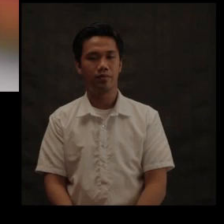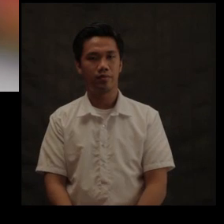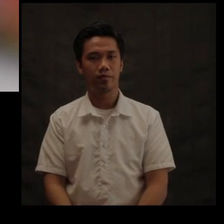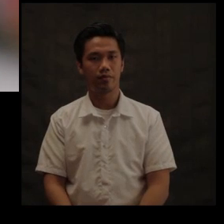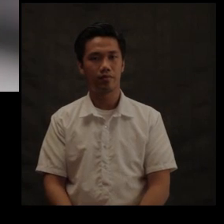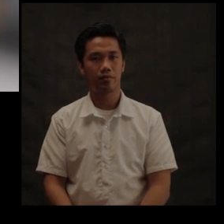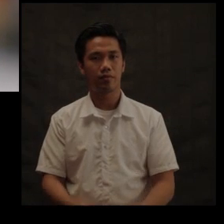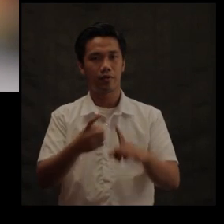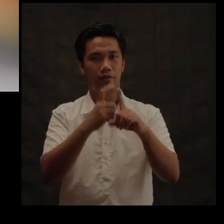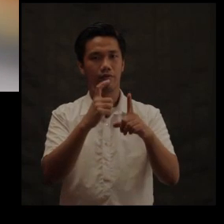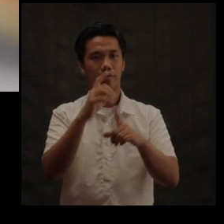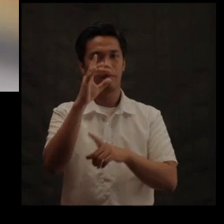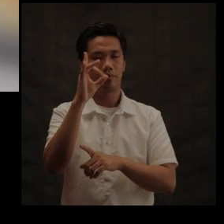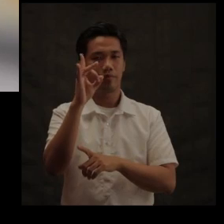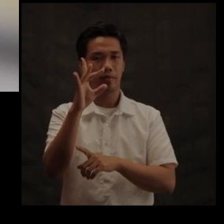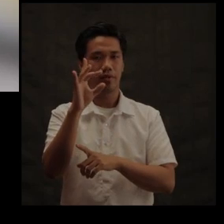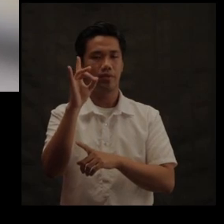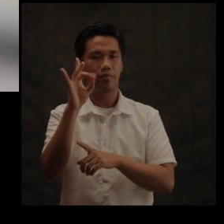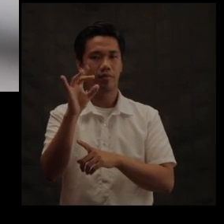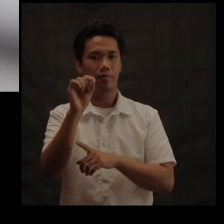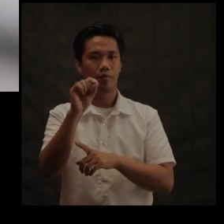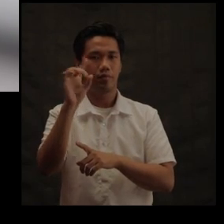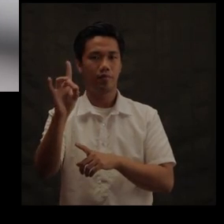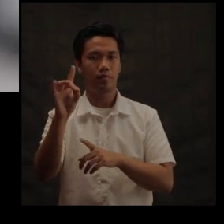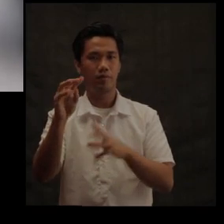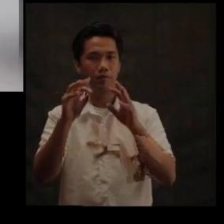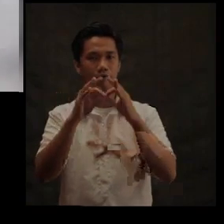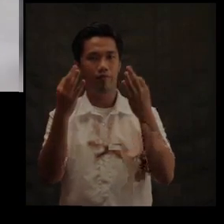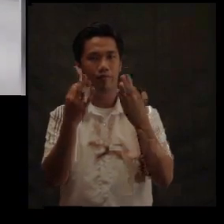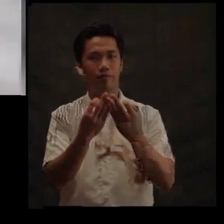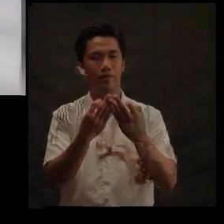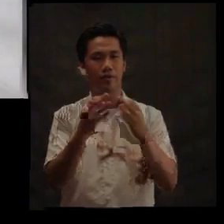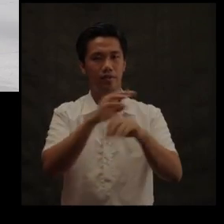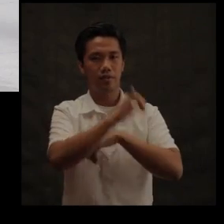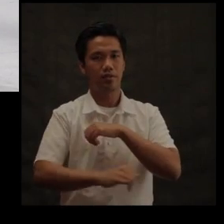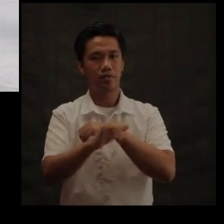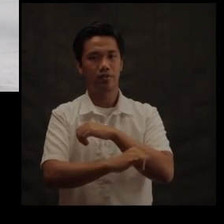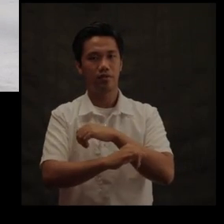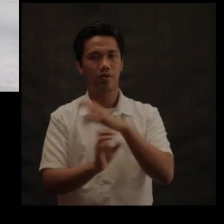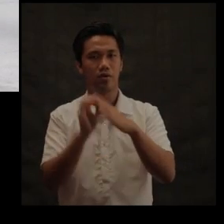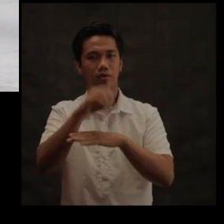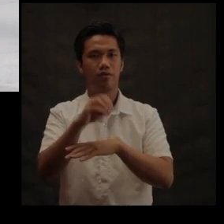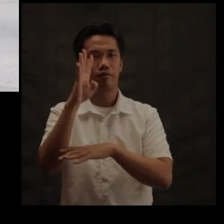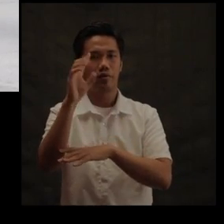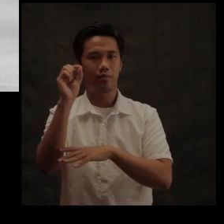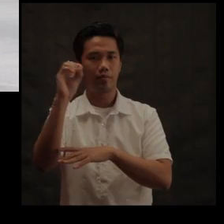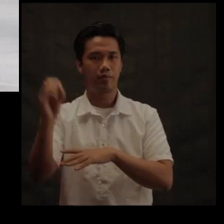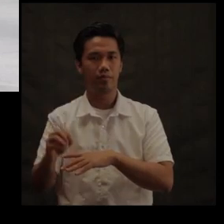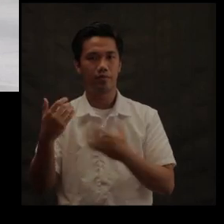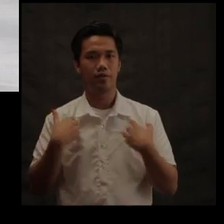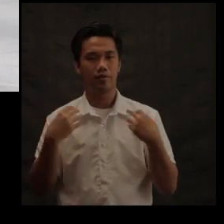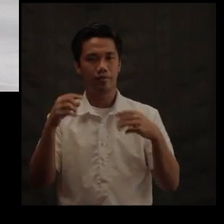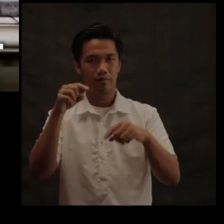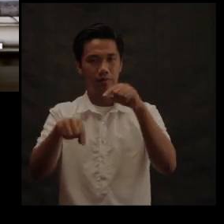vote. Of 18.8 million households nationwide, over 4% have disabled family